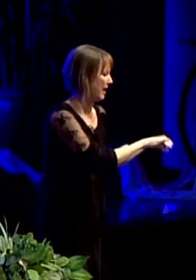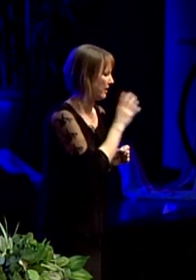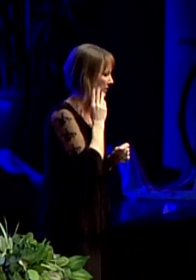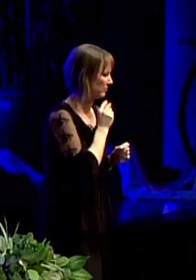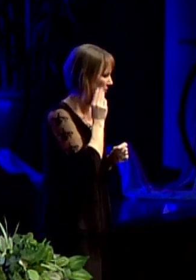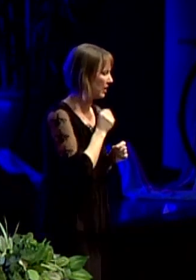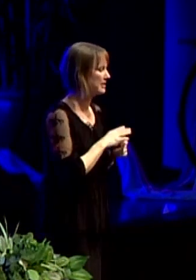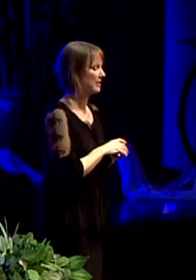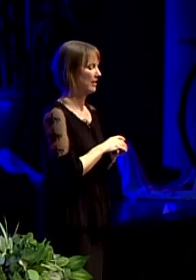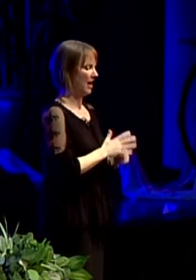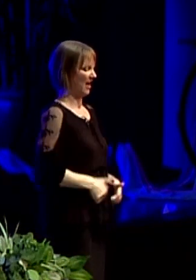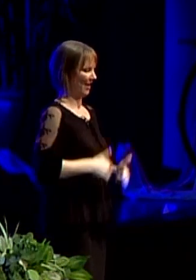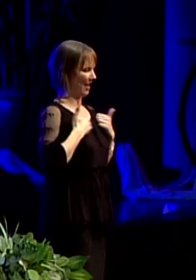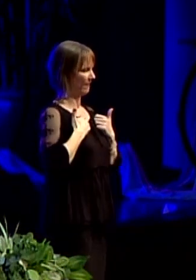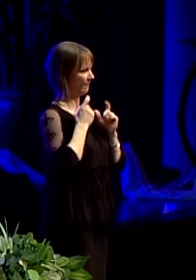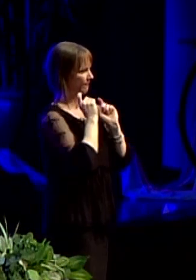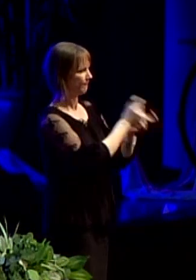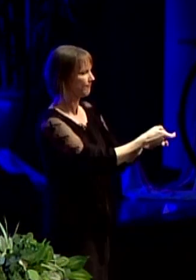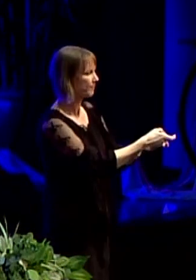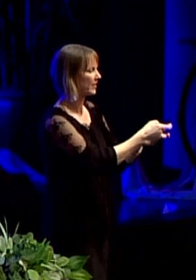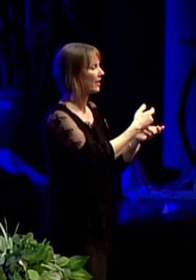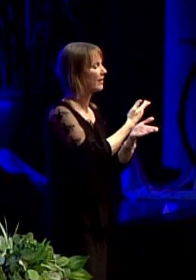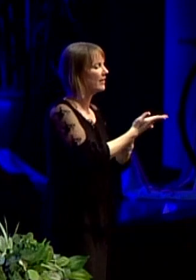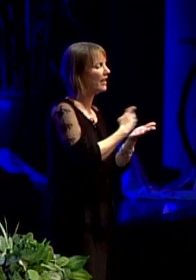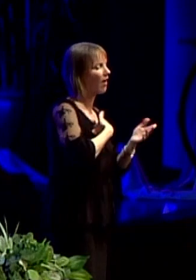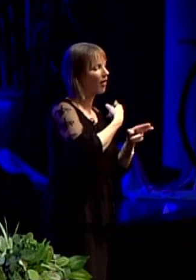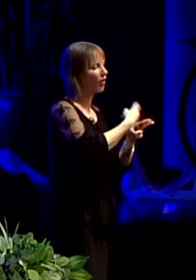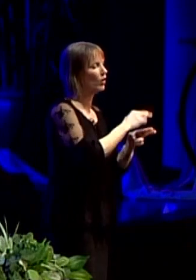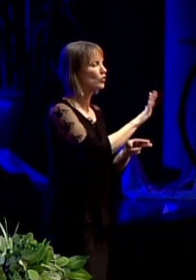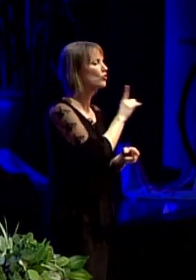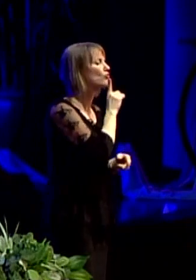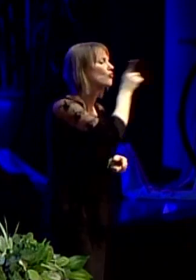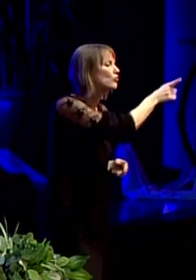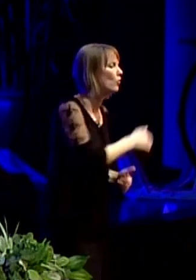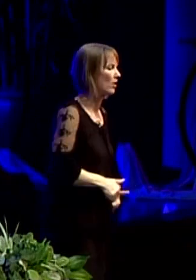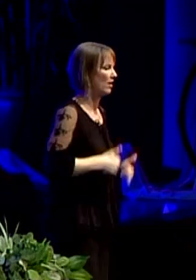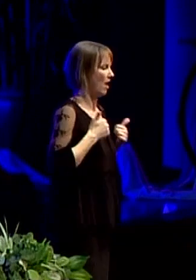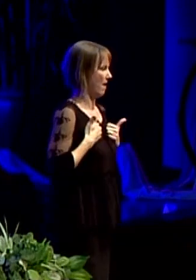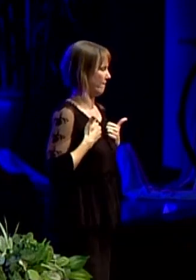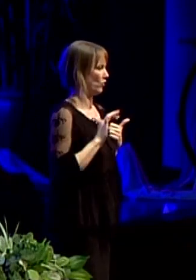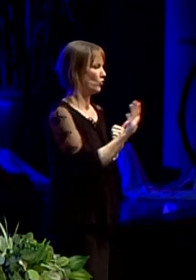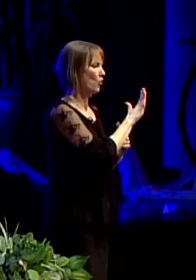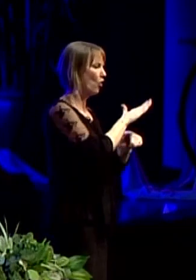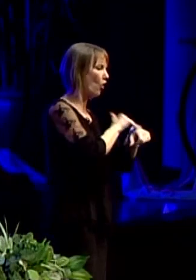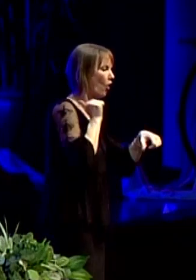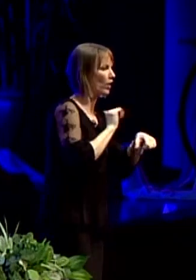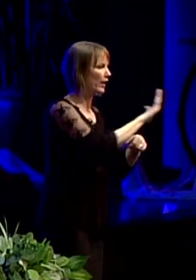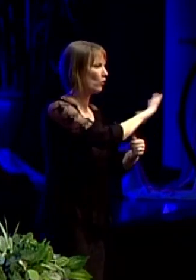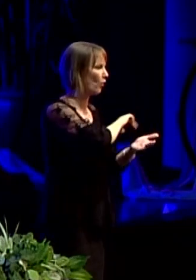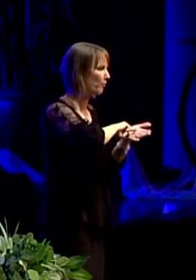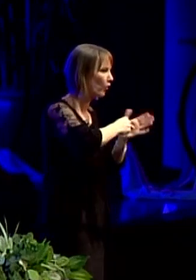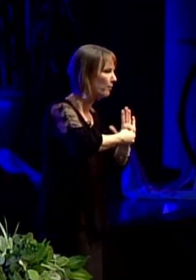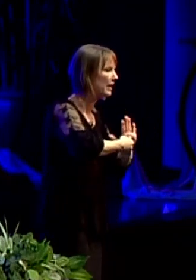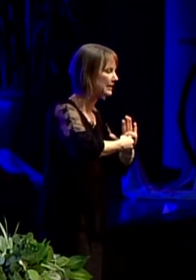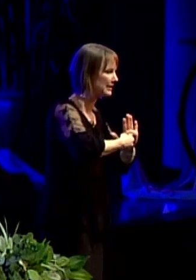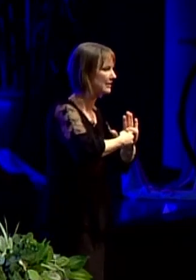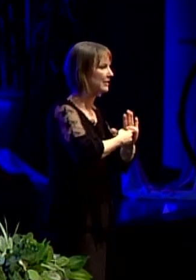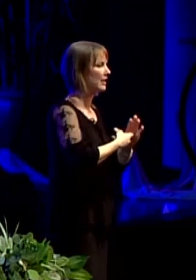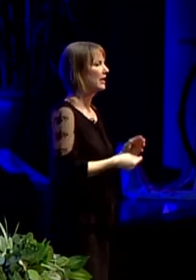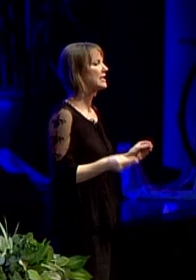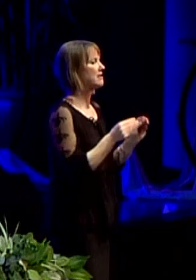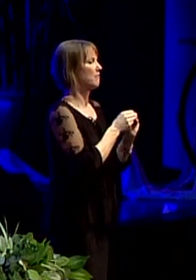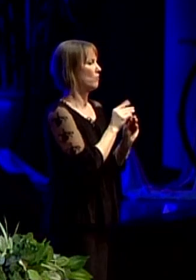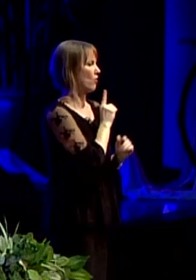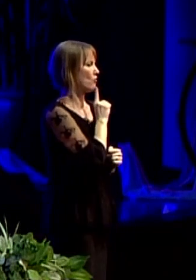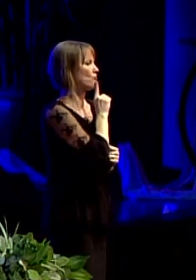This gift of life, this thing that I'm calling your true life today, your calling, your purpose, it's more